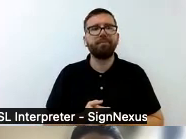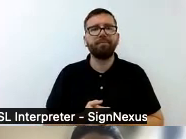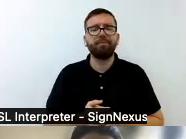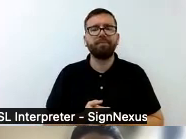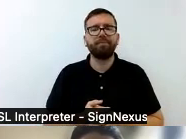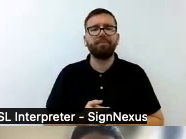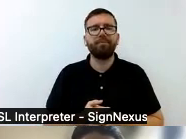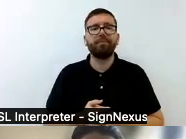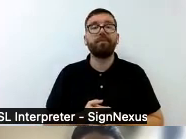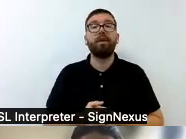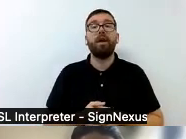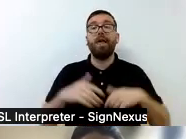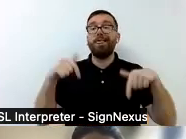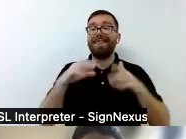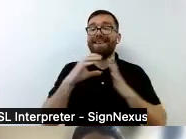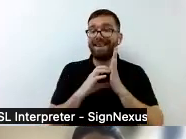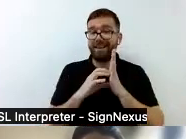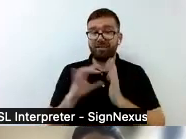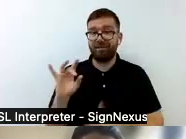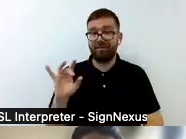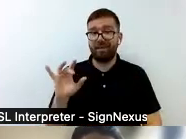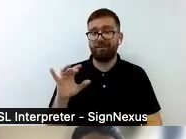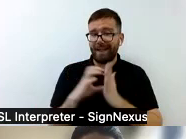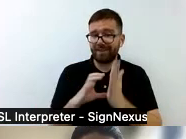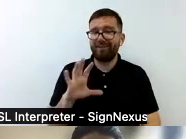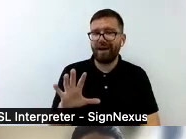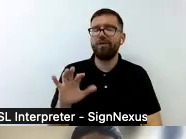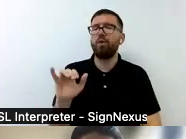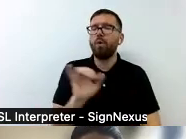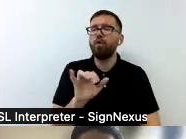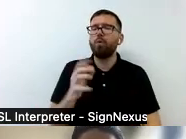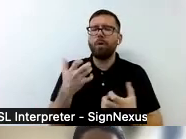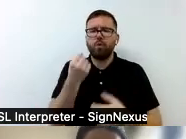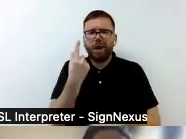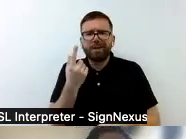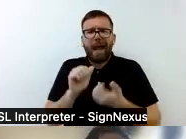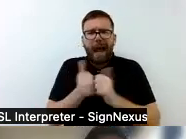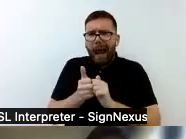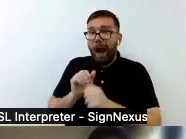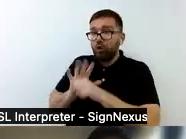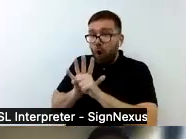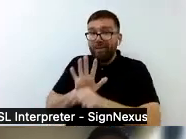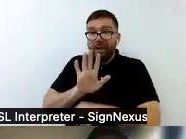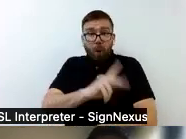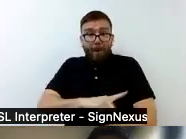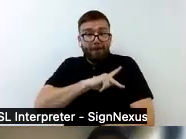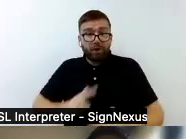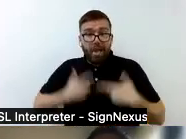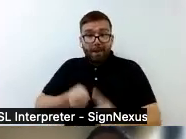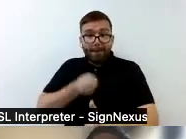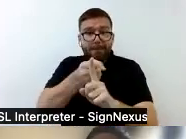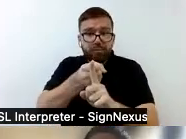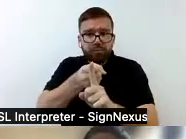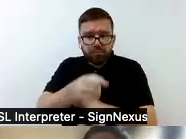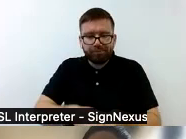In this section, we also want to understand the financial impacts you've individually experienced as a result of COVID-19. You'll have to complete